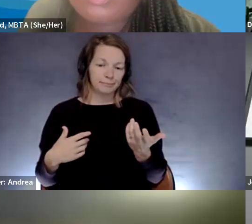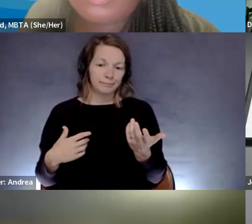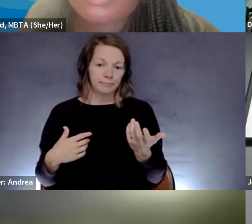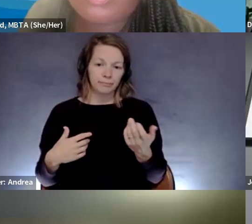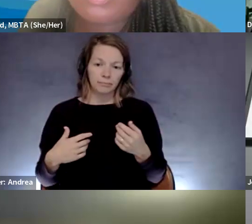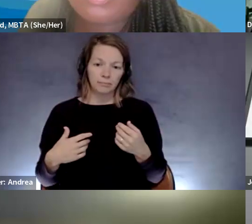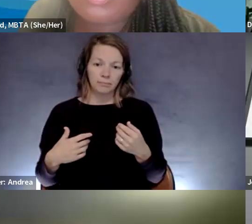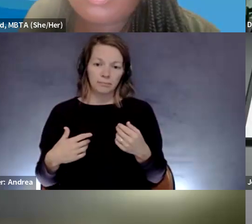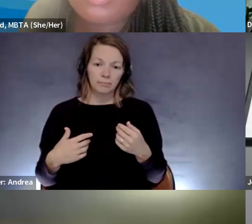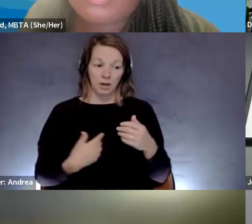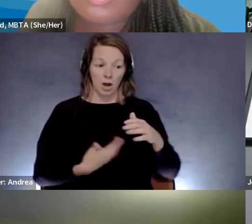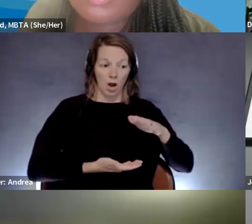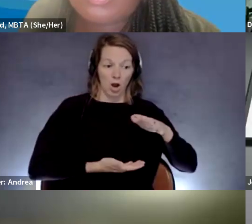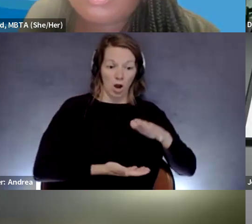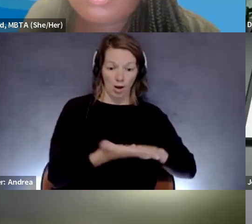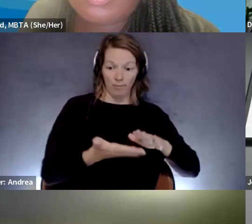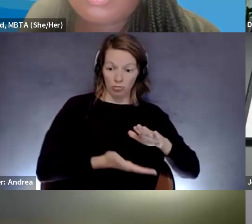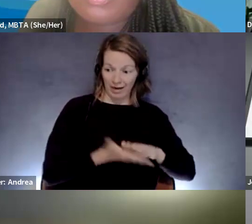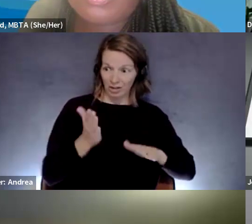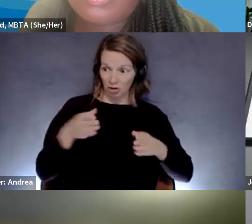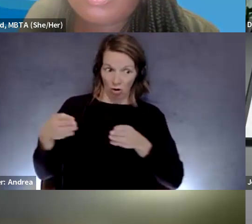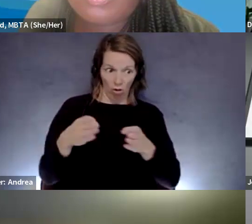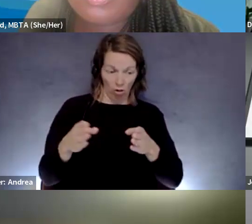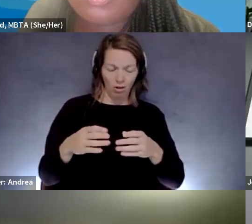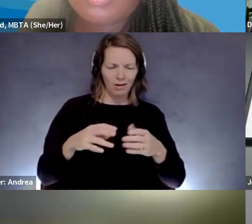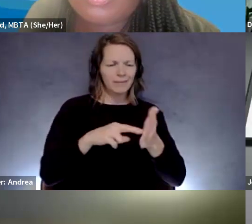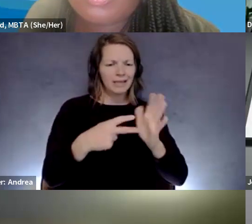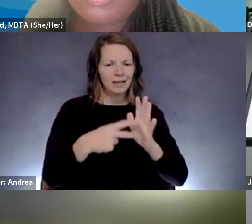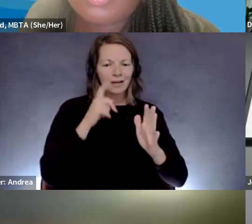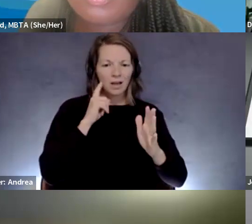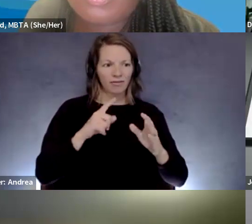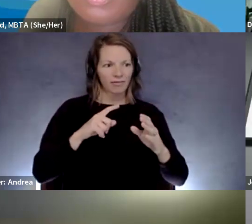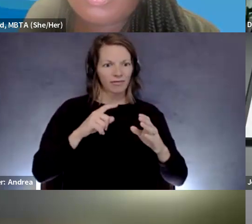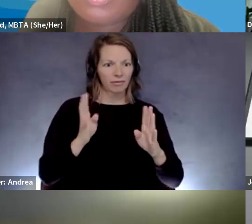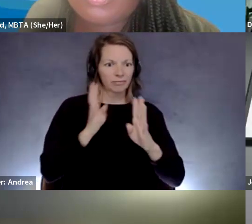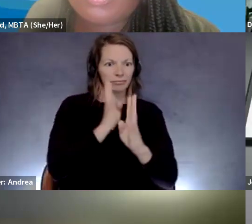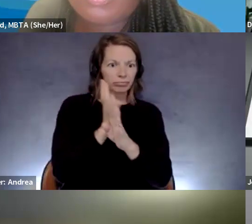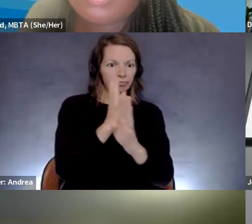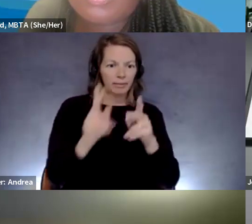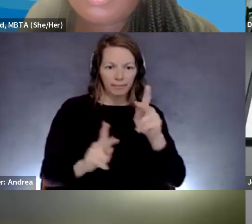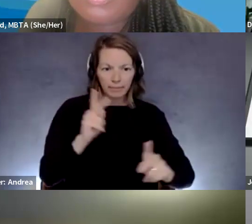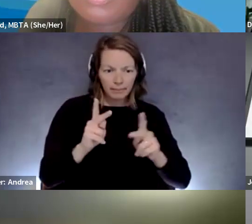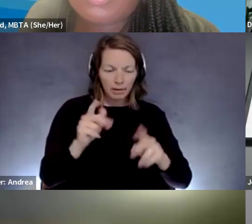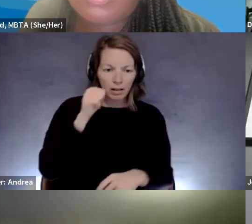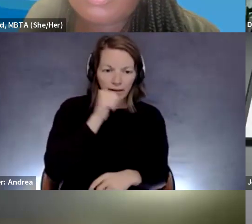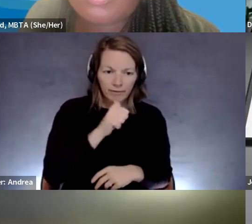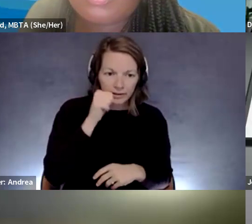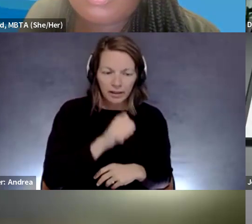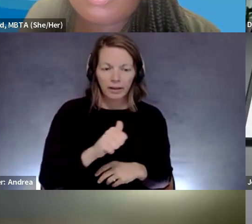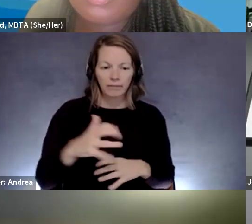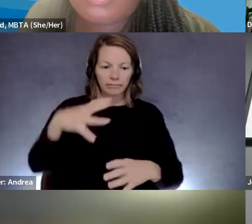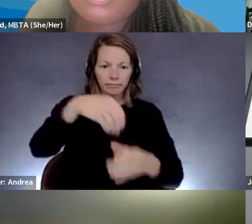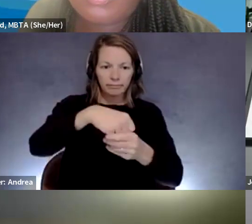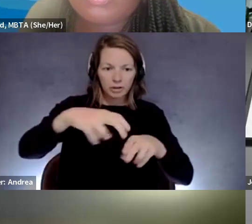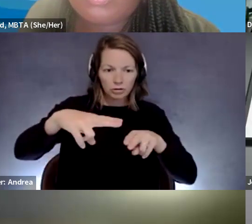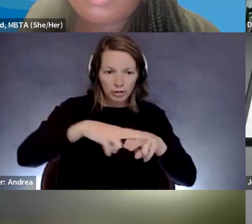our operational standpoint, and when I say that is, you know, we're in the business of moving people, running trains every day. I mean, you folks are